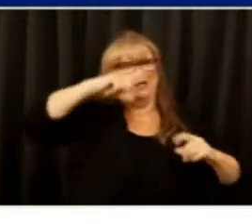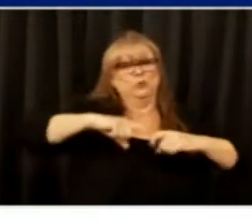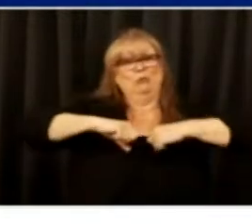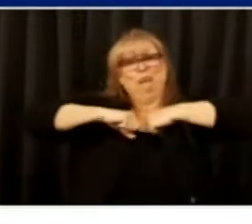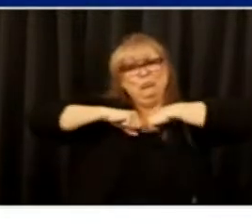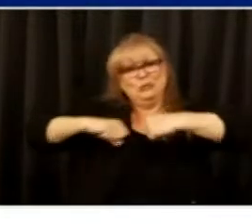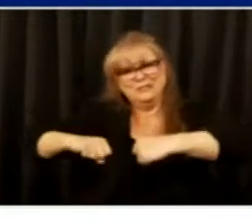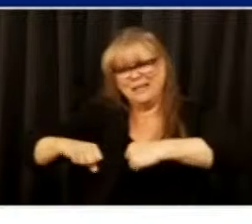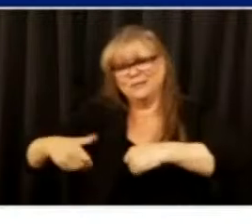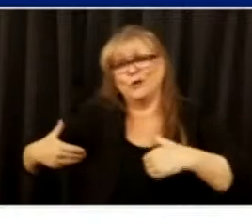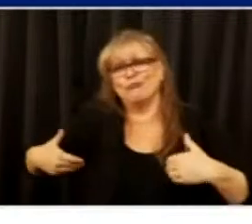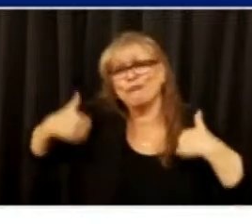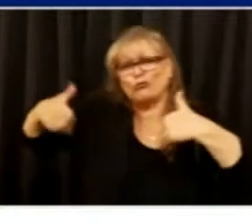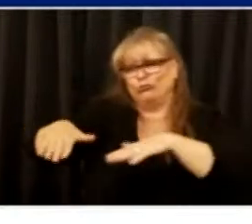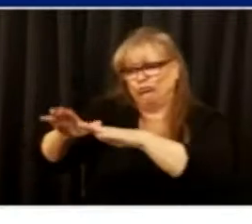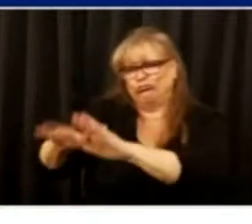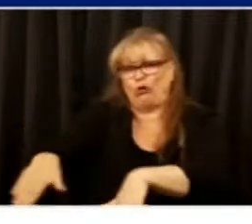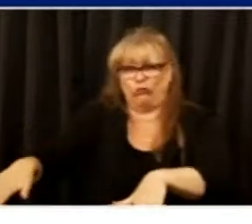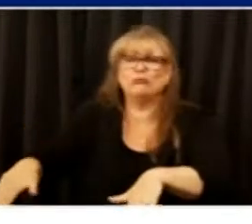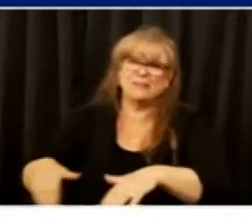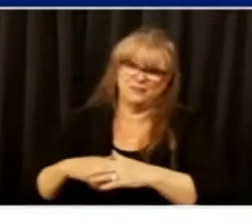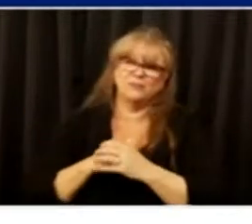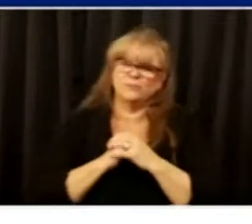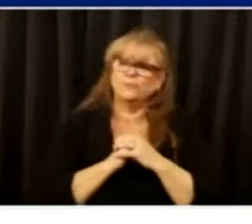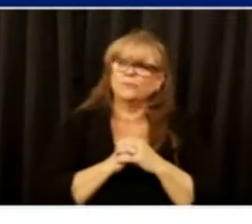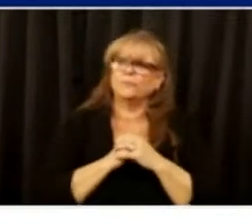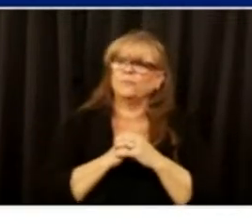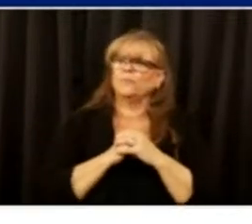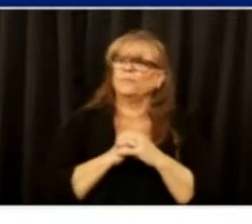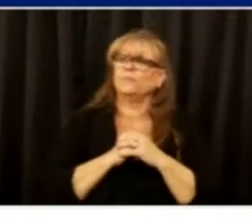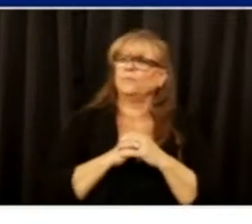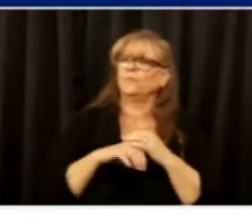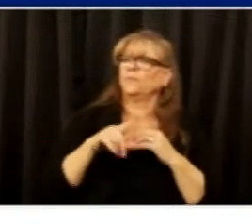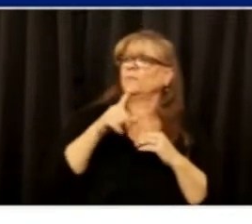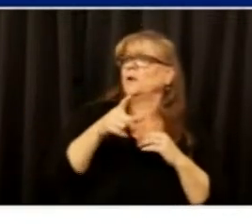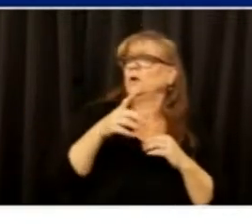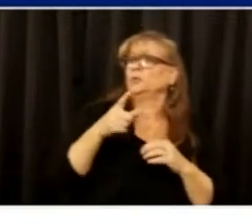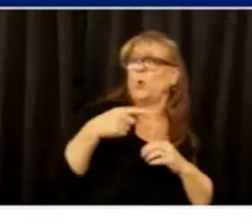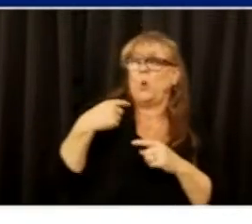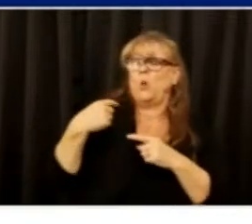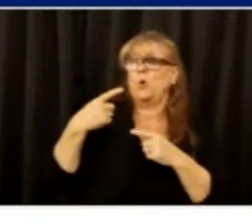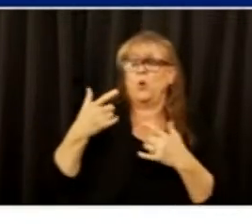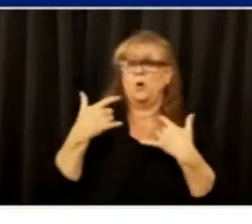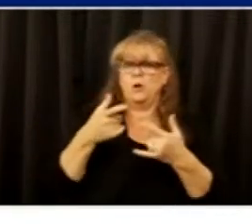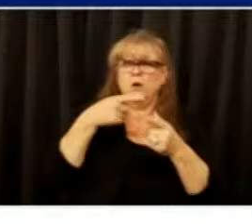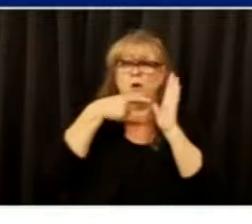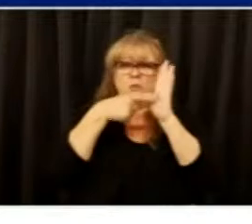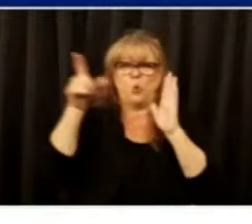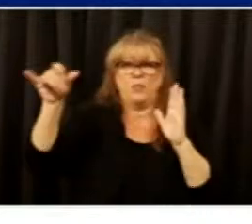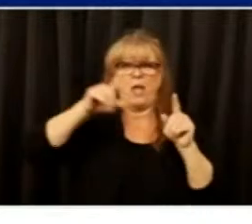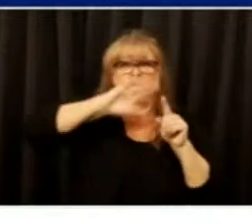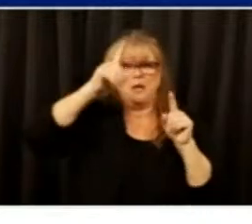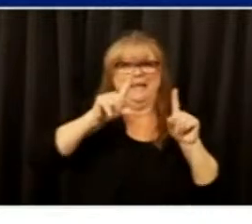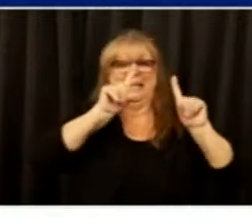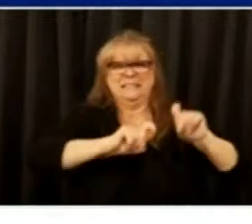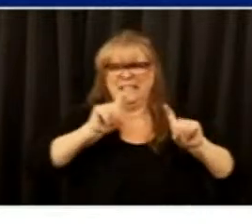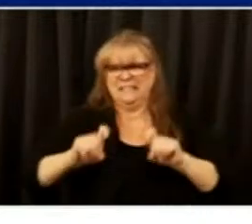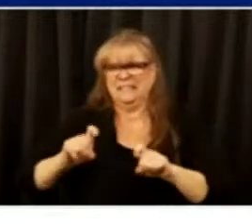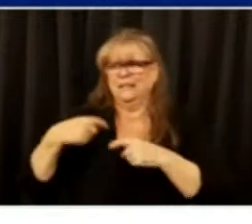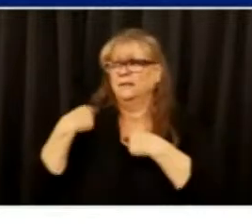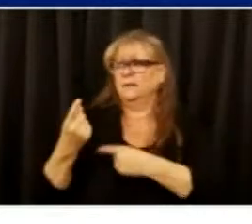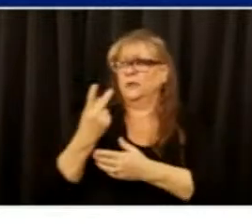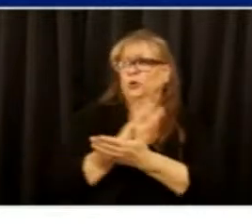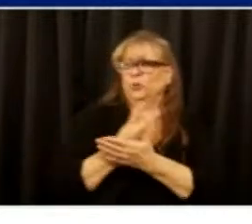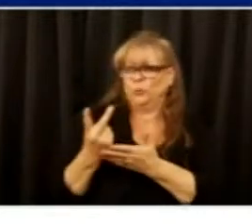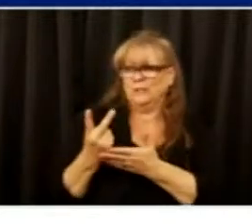I also want to share the latest testing trends with you. So this figure compares percent positivity data by age group, or what proportion of tests